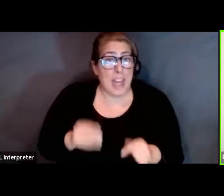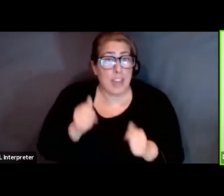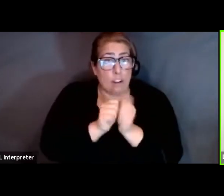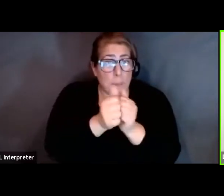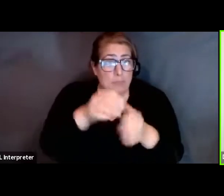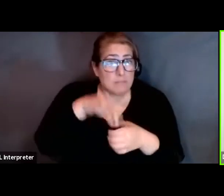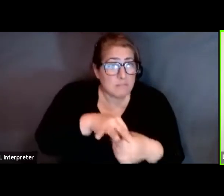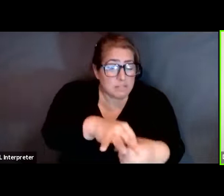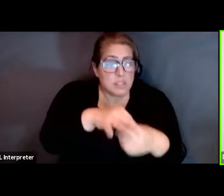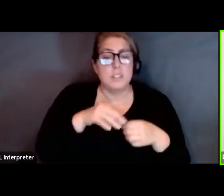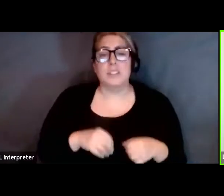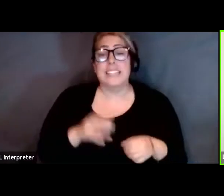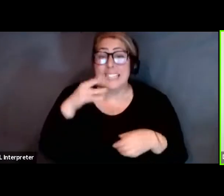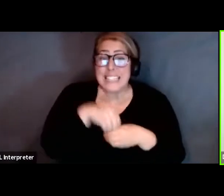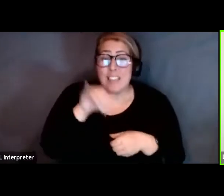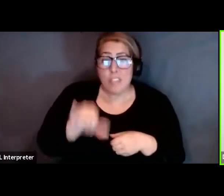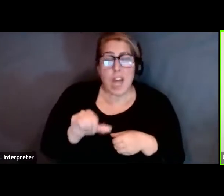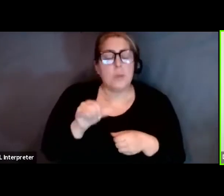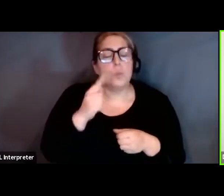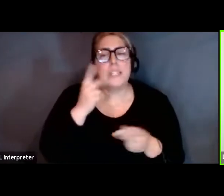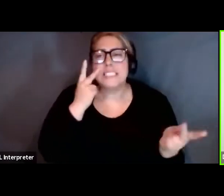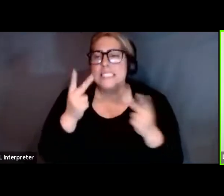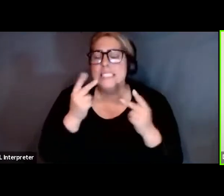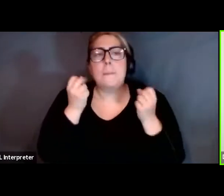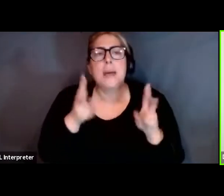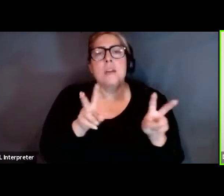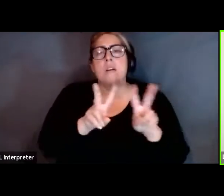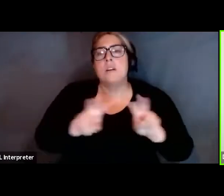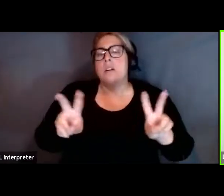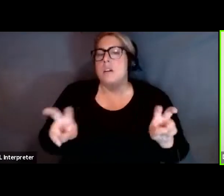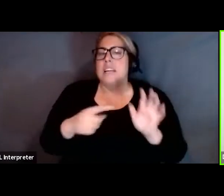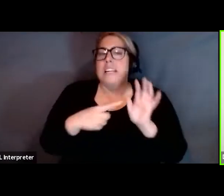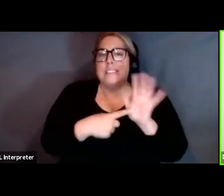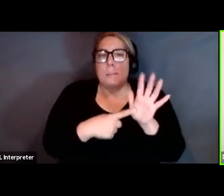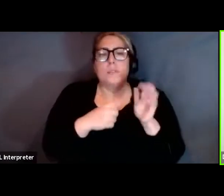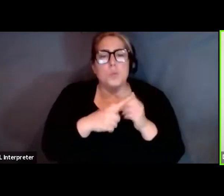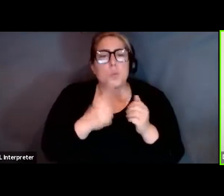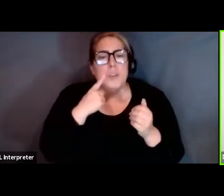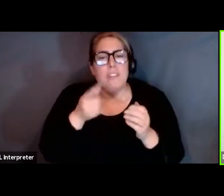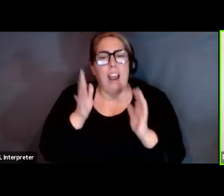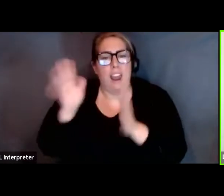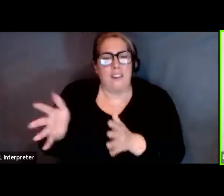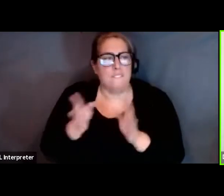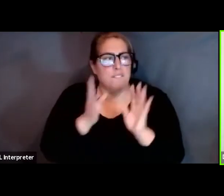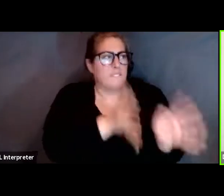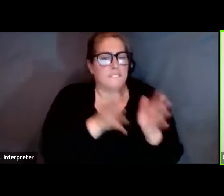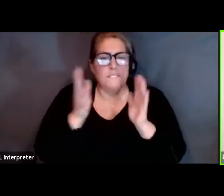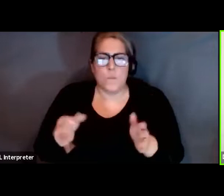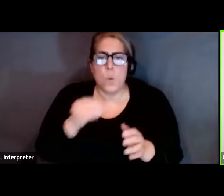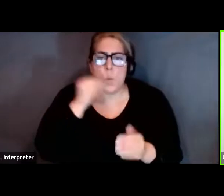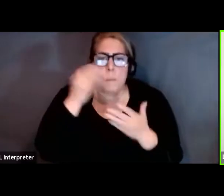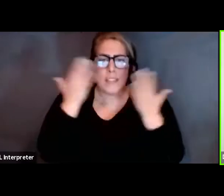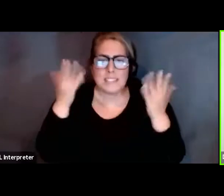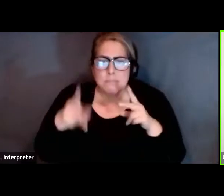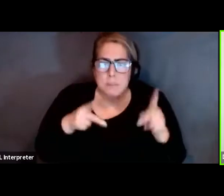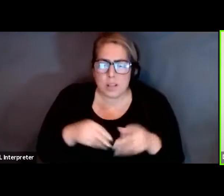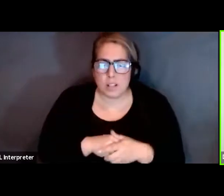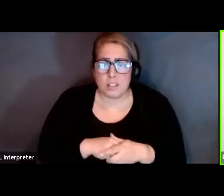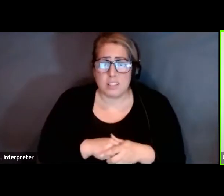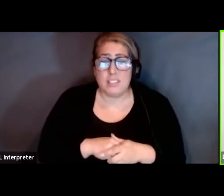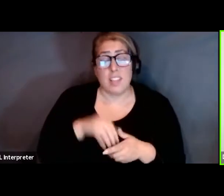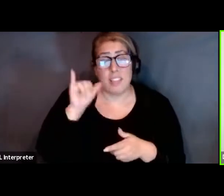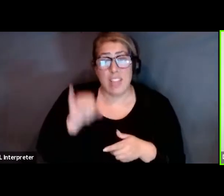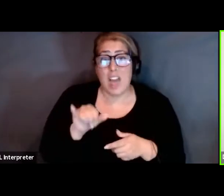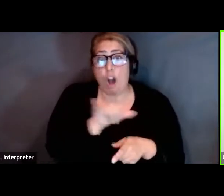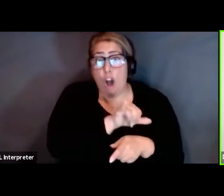these challenges are the myriad ways we have left people behind in the process. This is especially true for New Yorkers living with mental